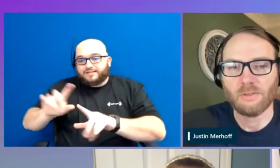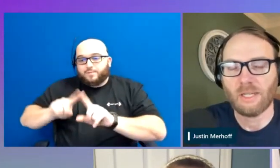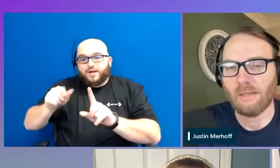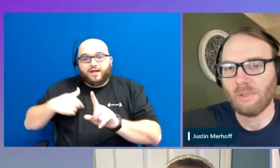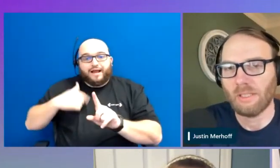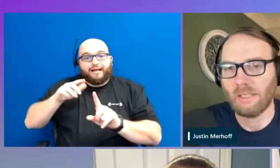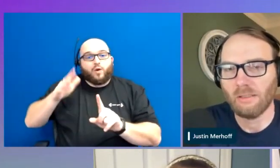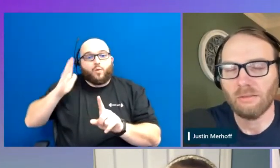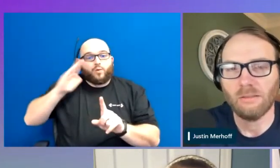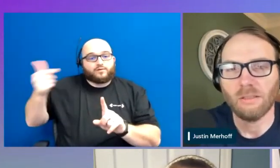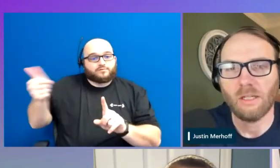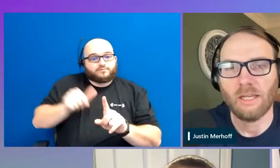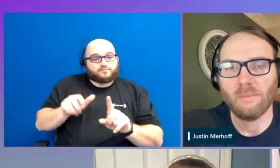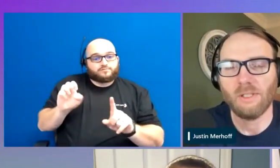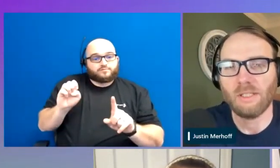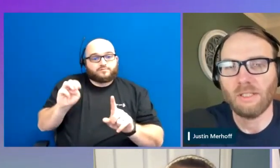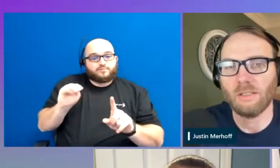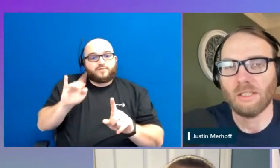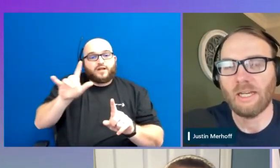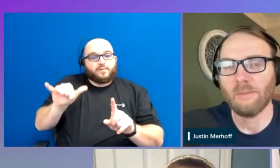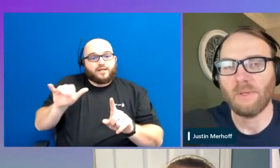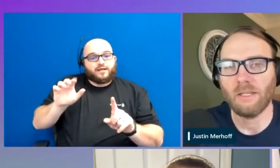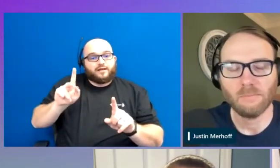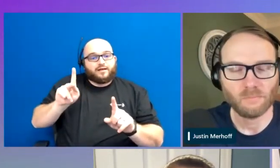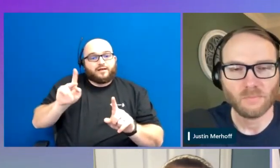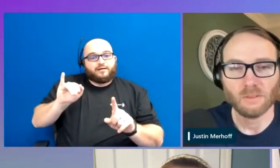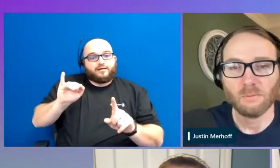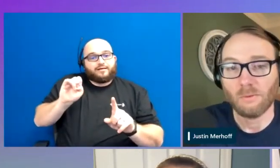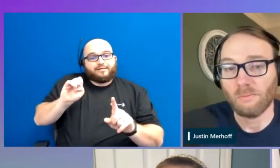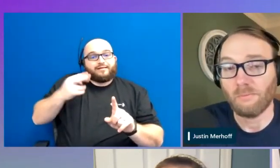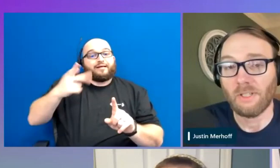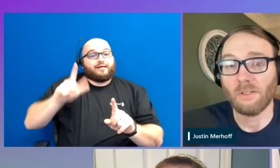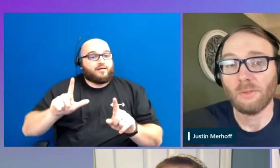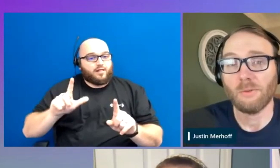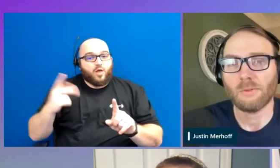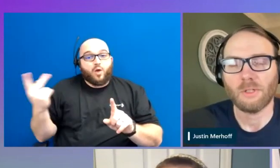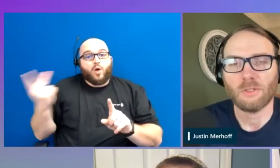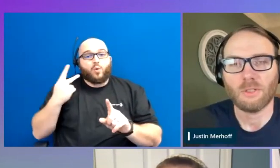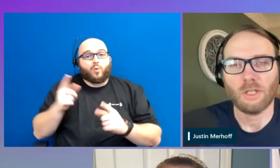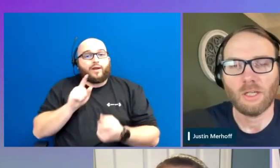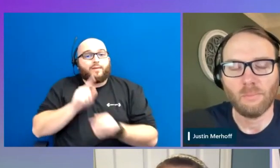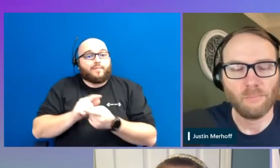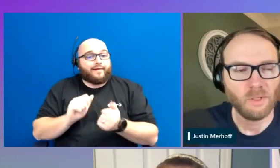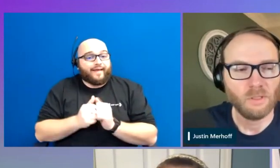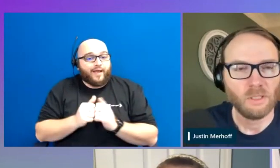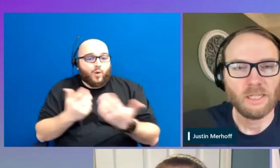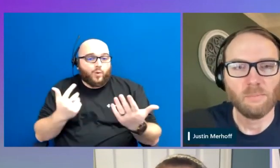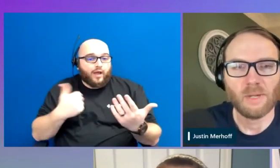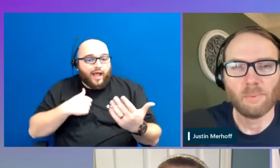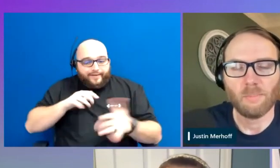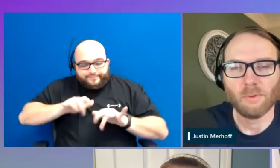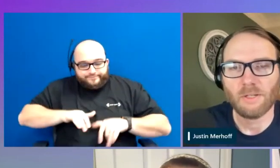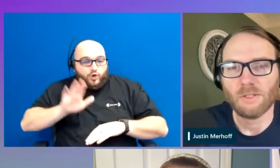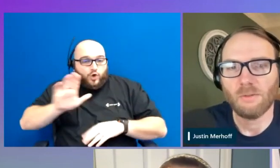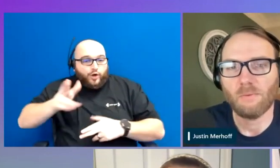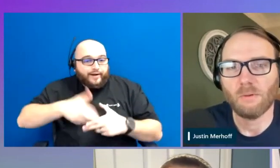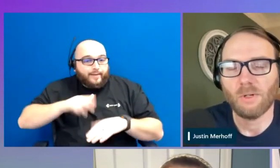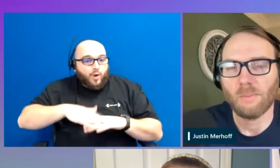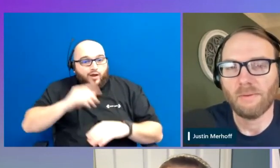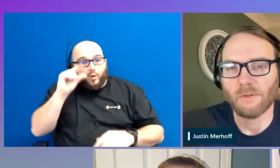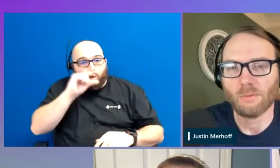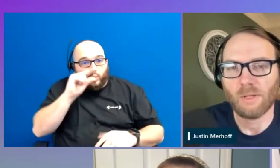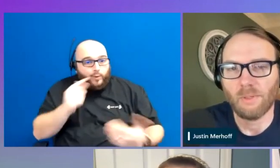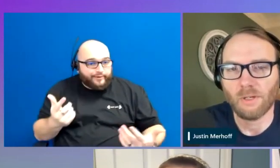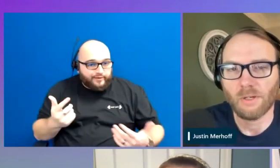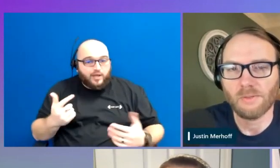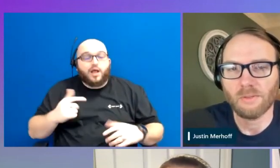introduce you to Emily Keel. Emily Keel and I met via Google search. In my preparation for one of